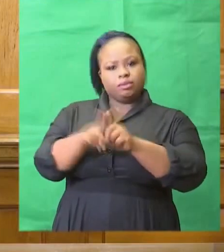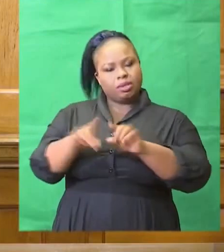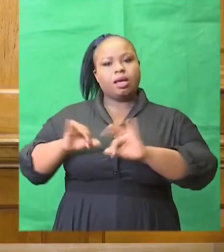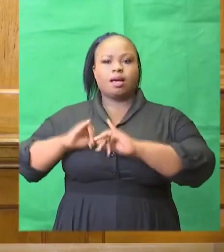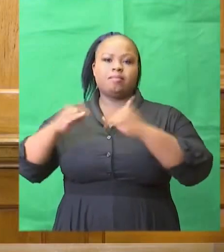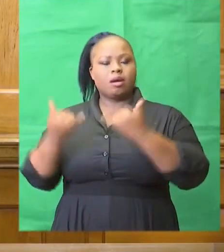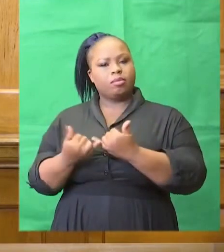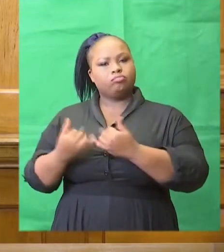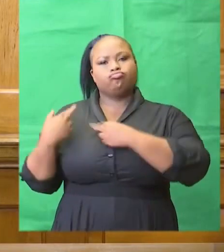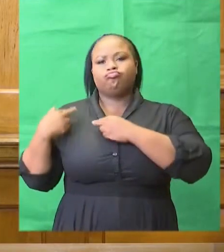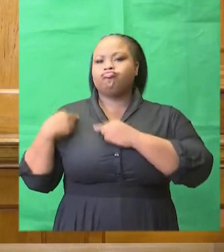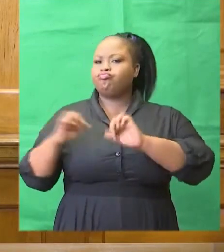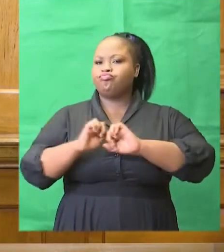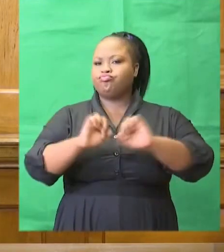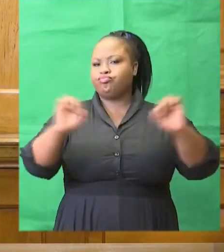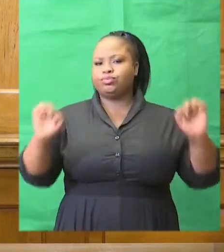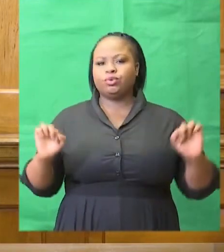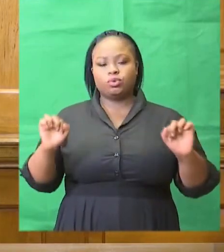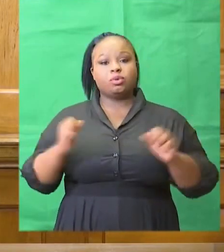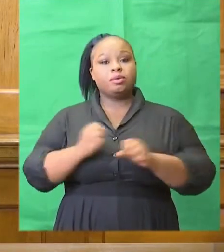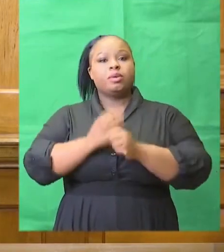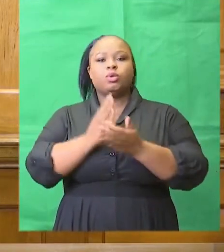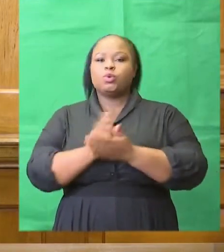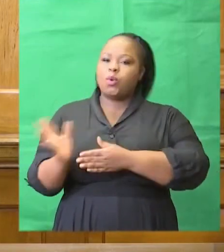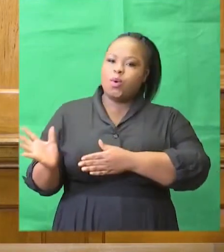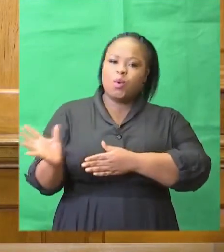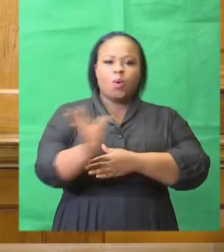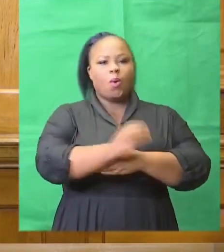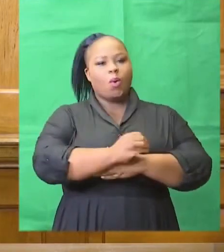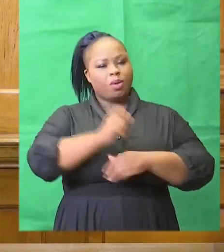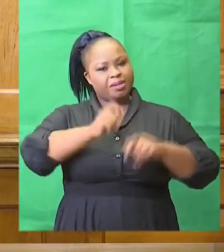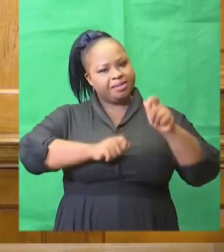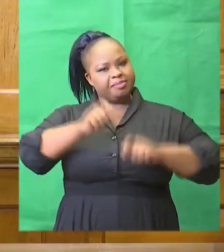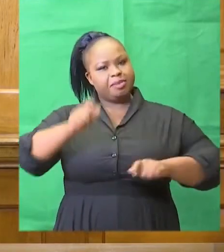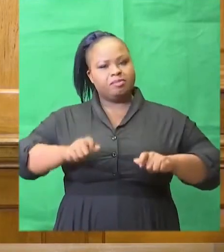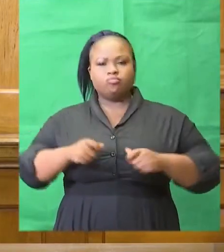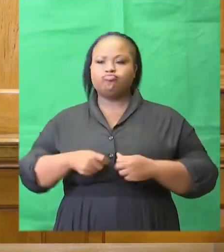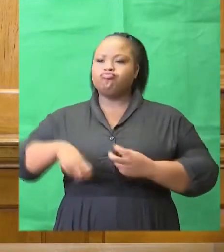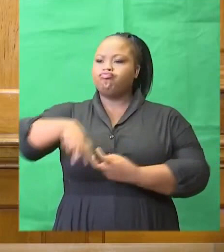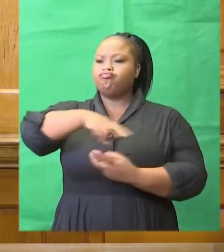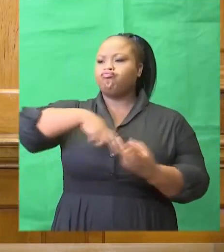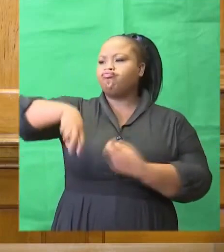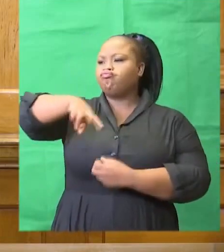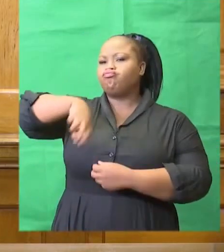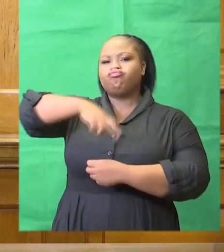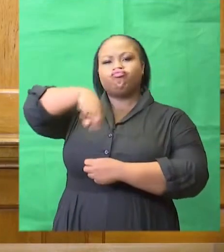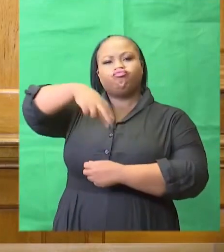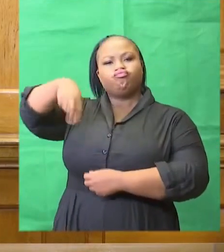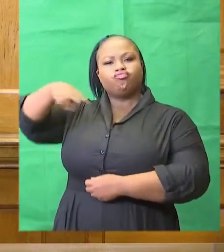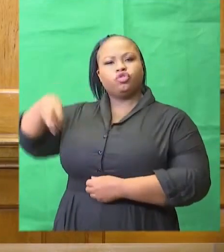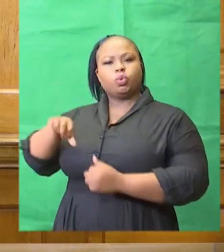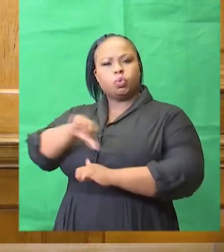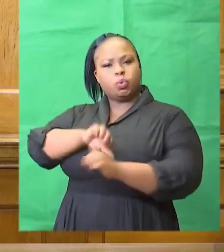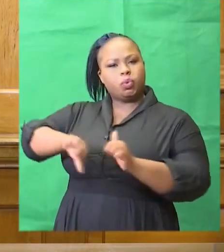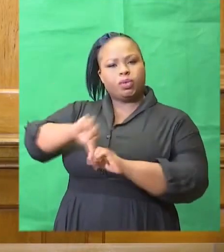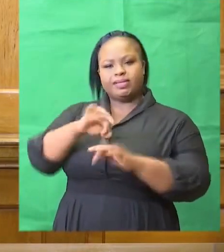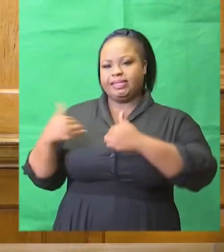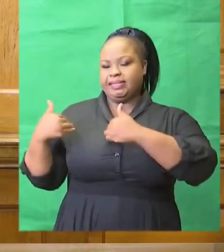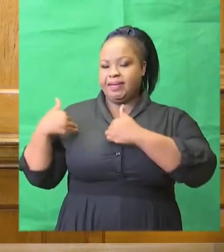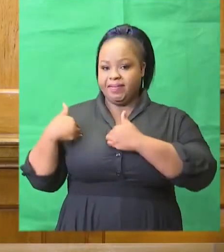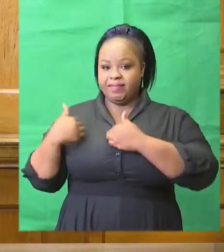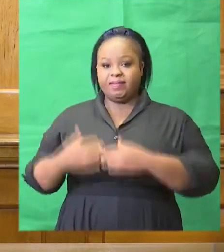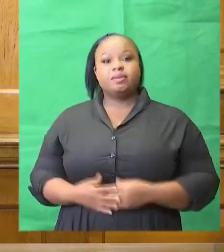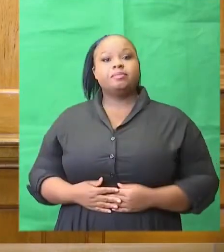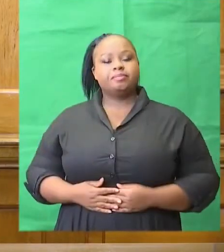ensure that all people in this country can work, travel, and socialize safely. We have therefore